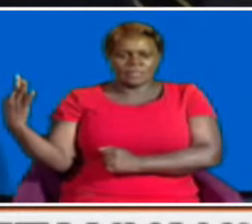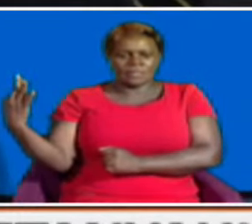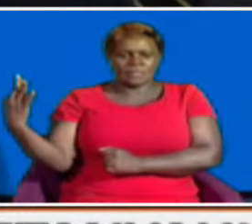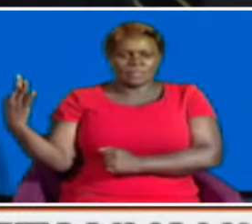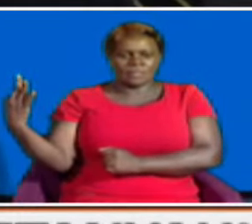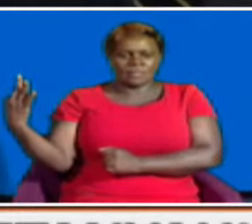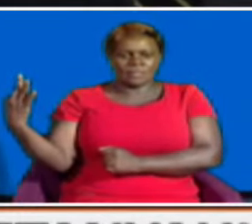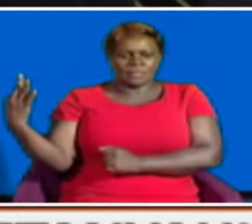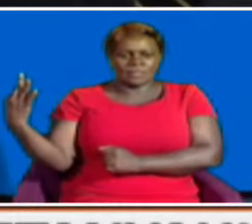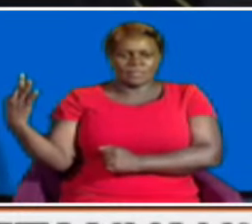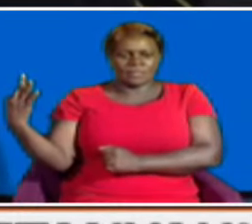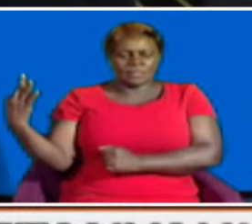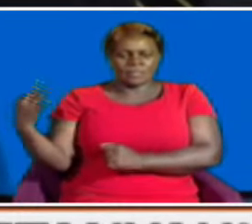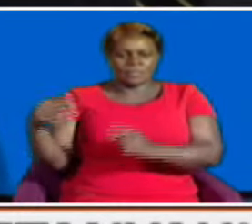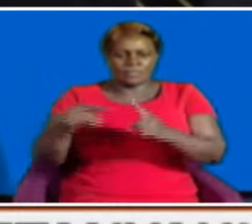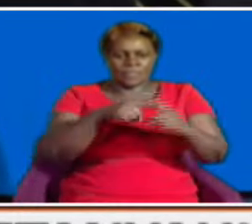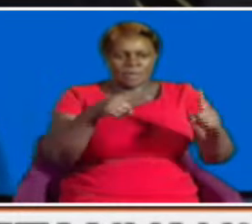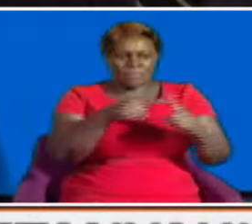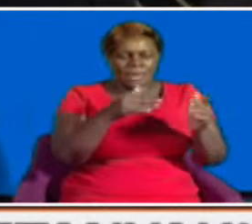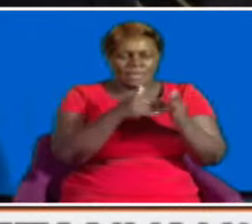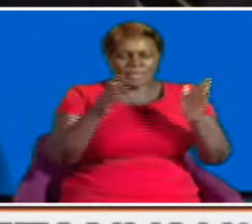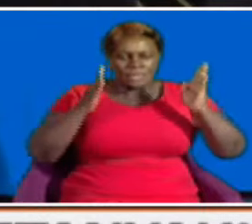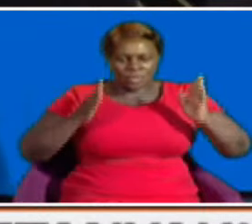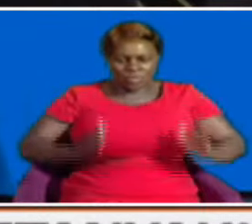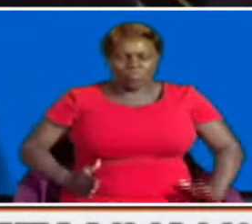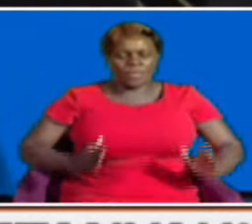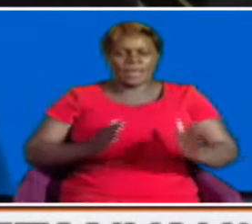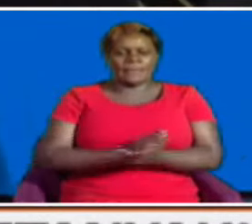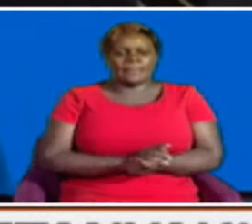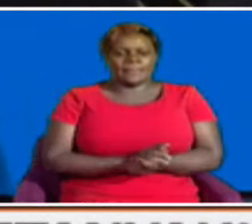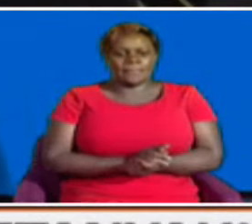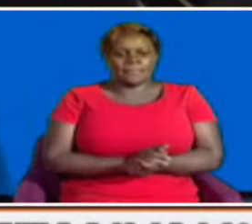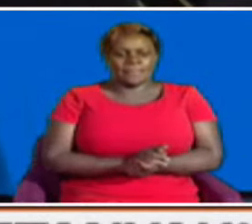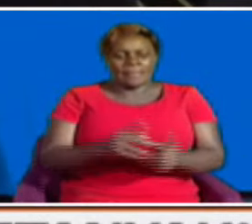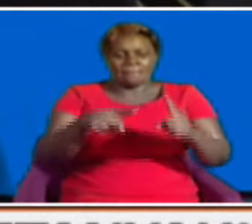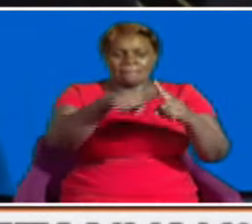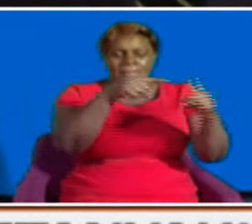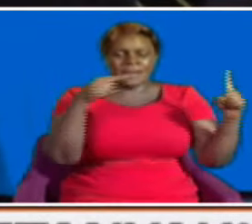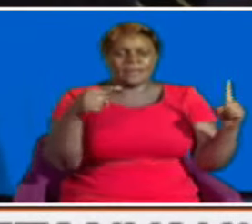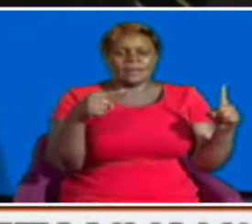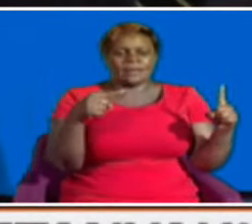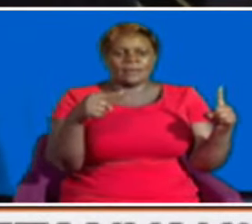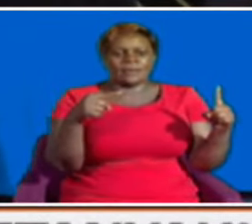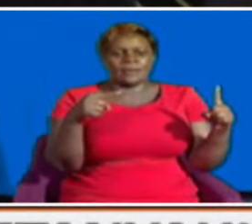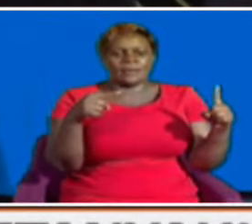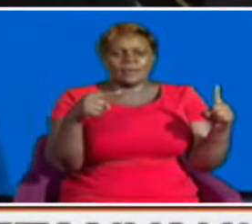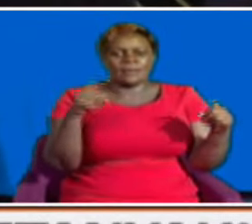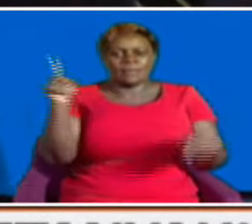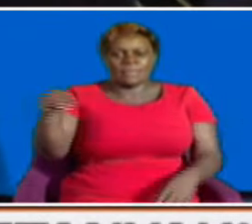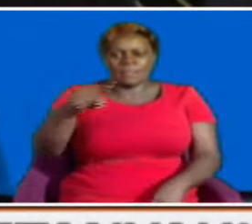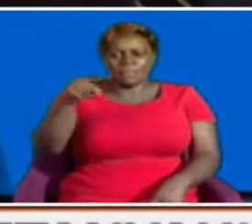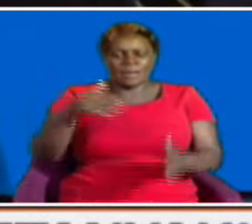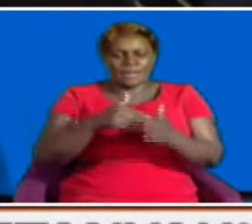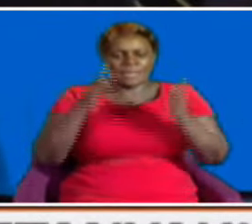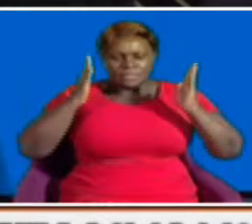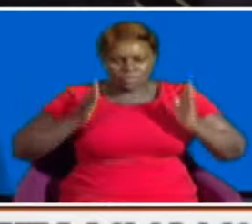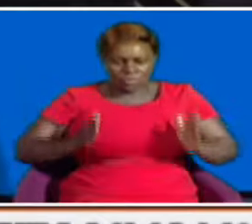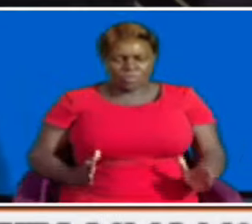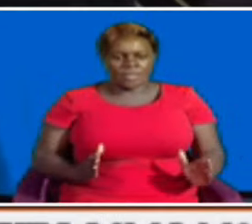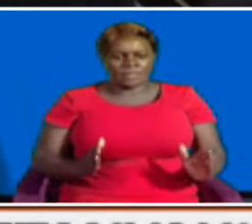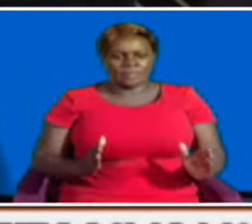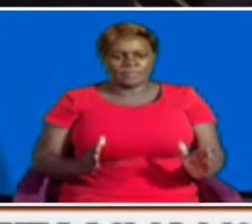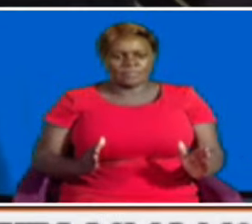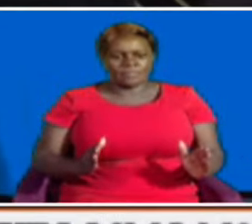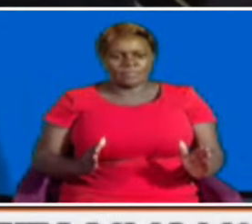2023. Extermination as a crime against humanity. Murder as a crime against humanity and as a war